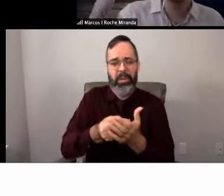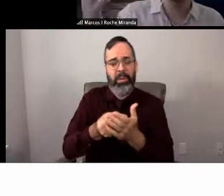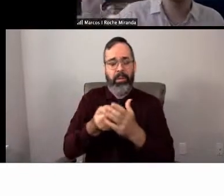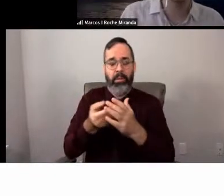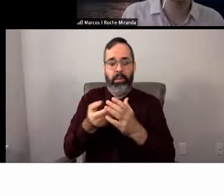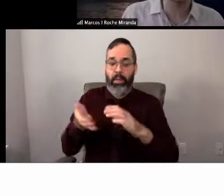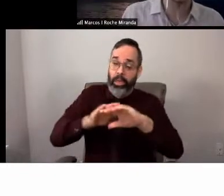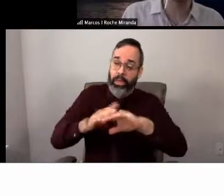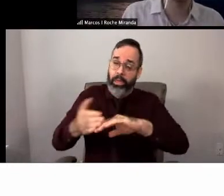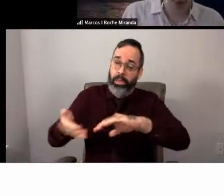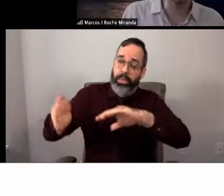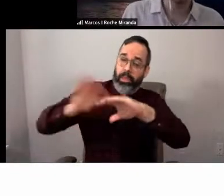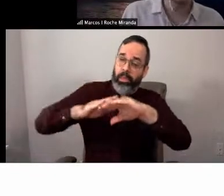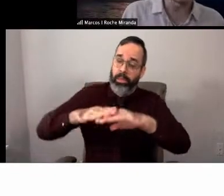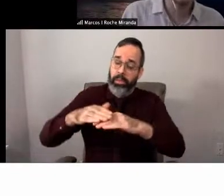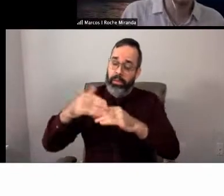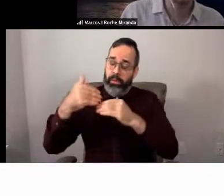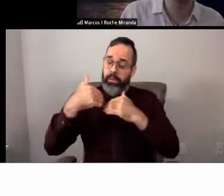nervios